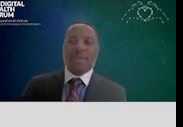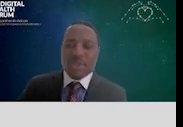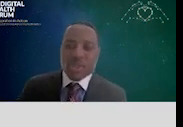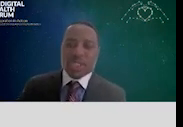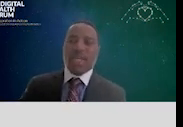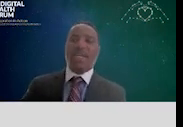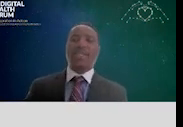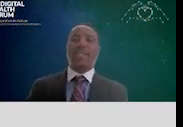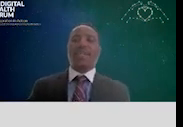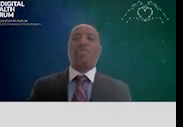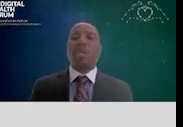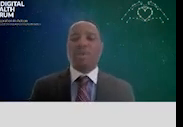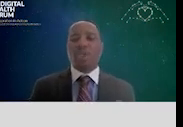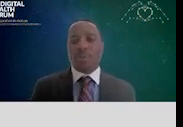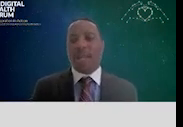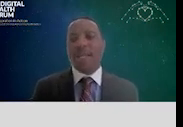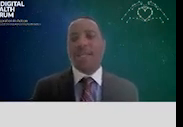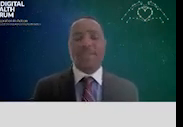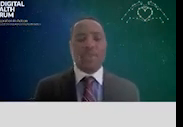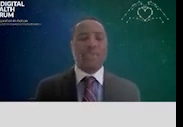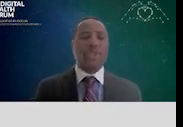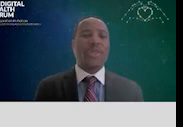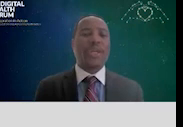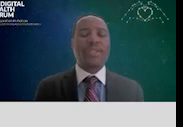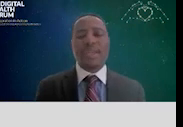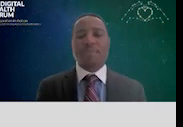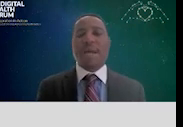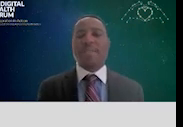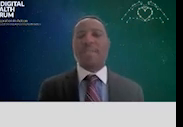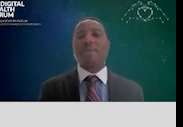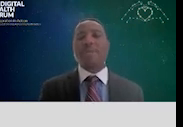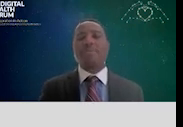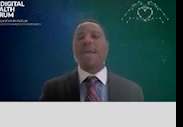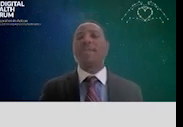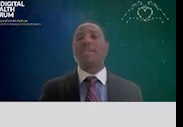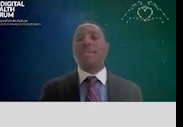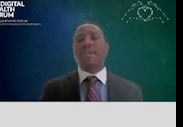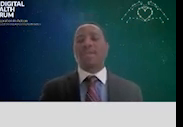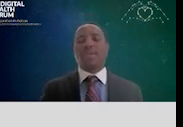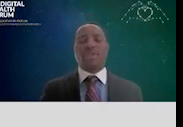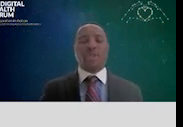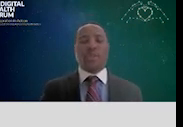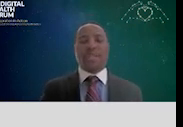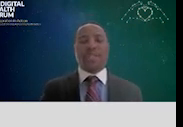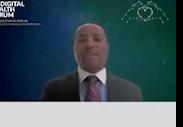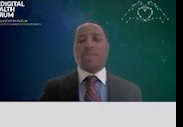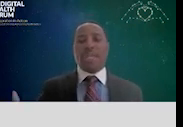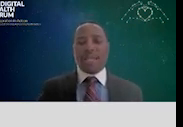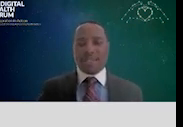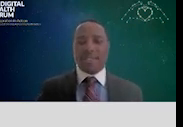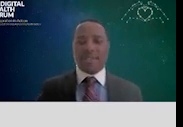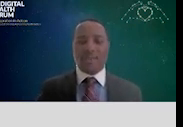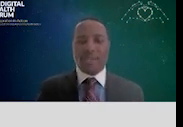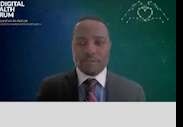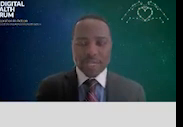on the ministry side, to be able to plan and to ensure that capacity are being managed, to ensure that across the